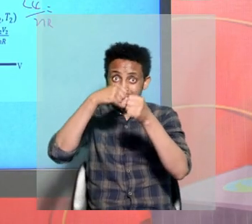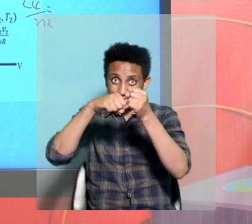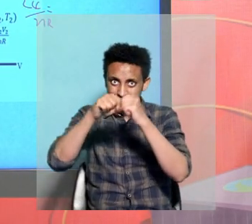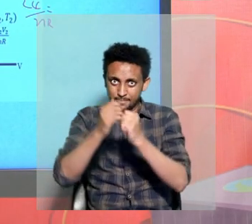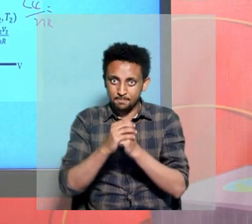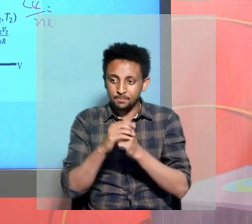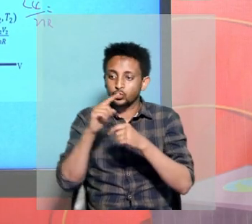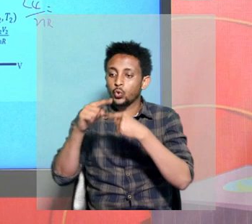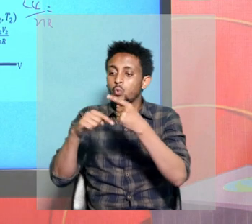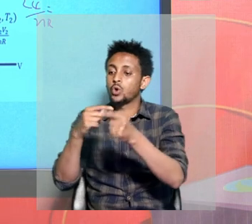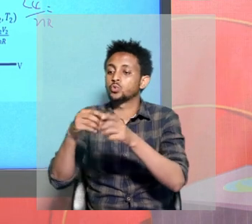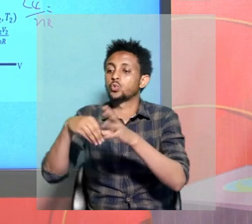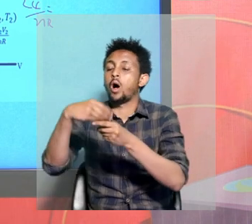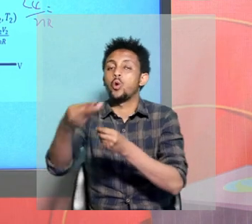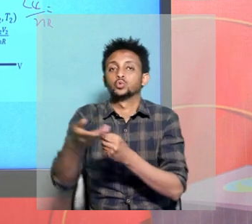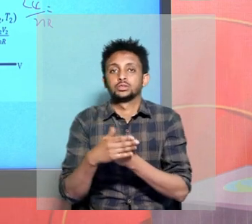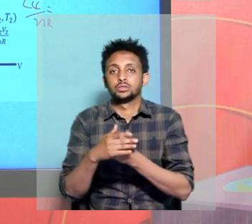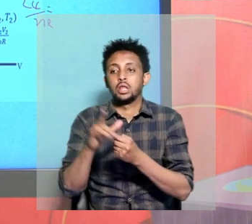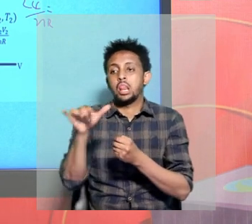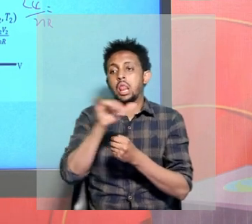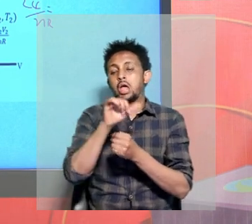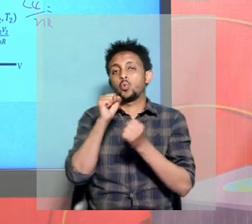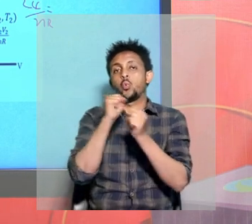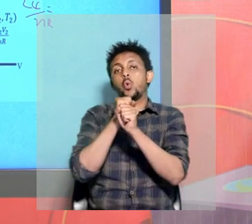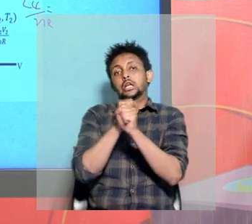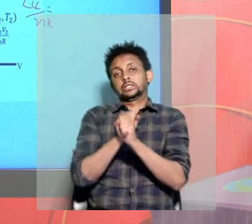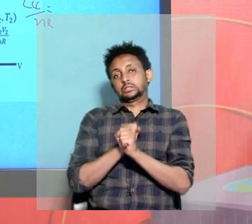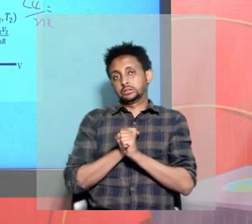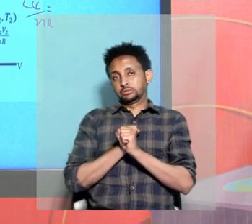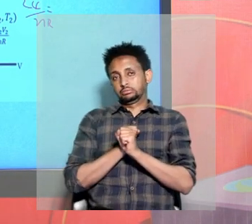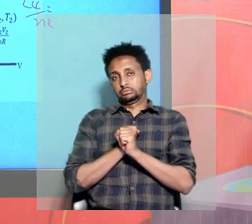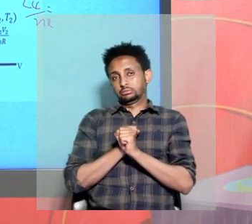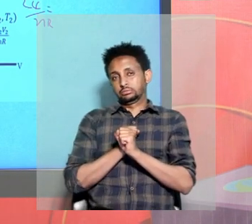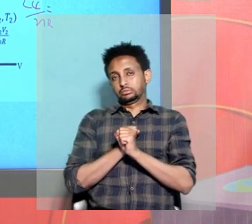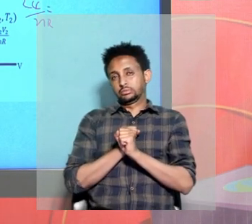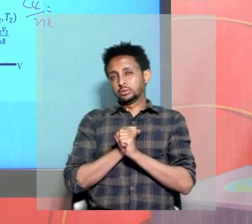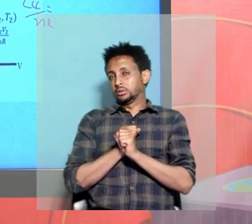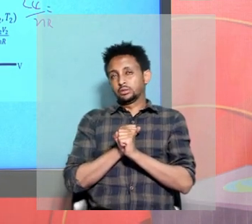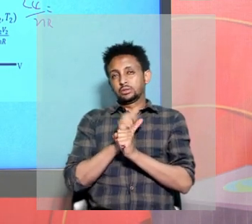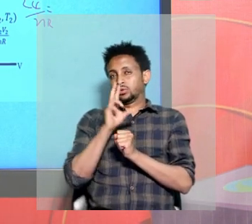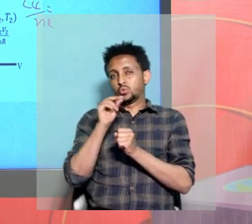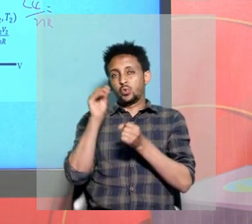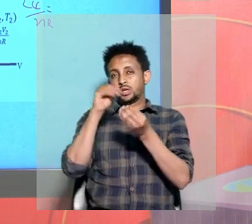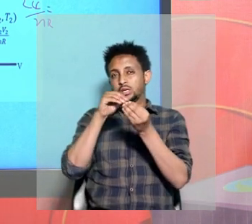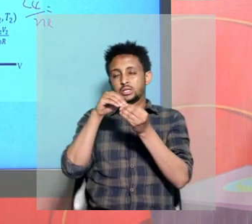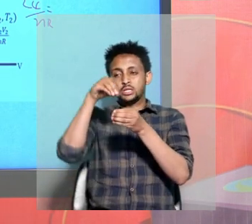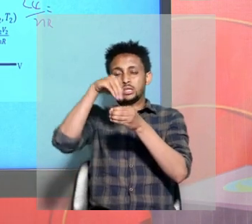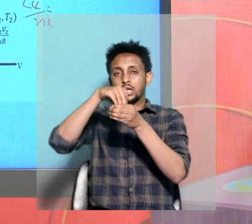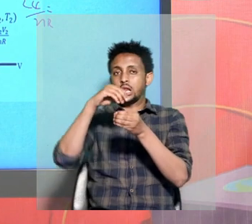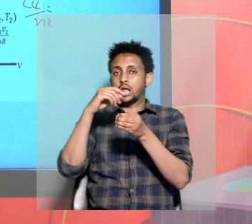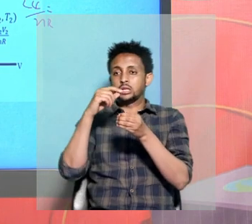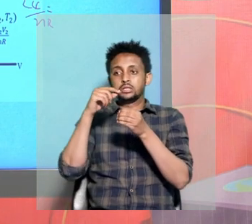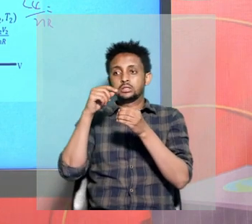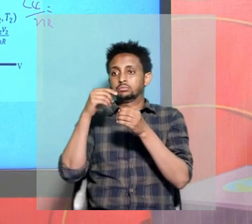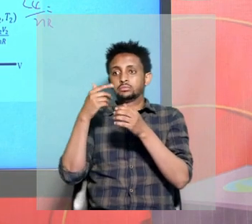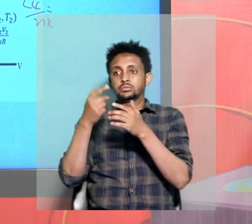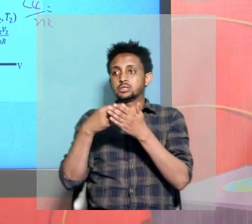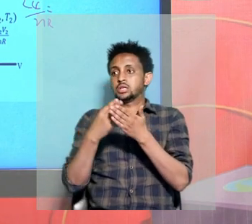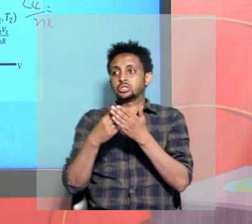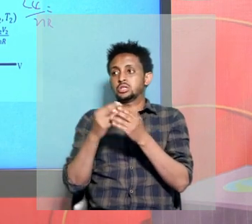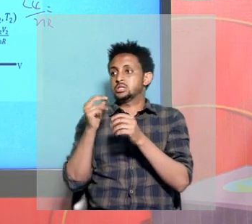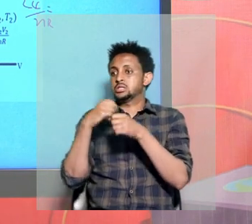system is going to be out like a work, performing work. It does not increase the internal energy. Such a system is known to